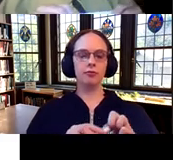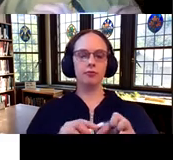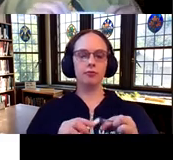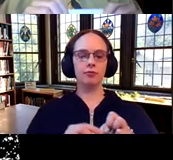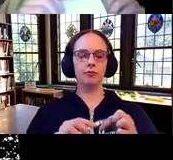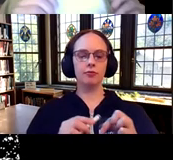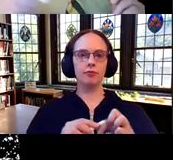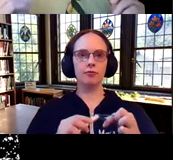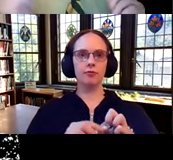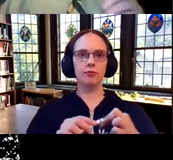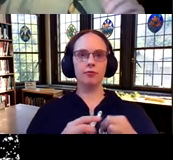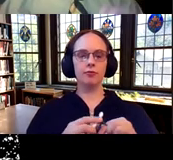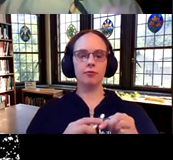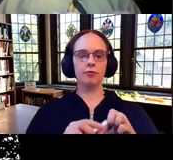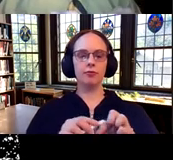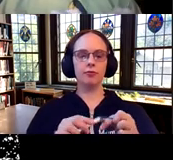Leslie,